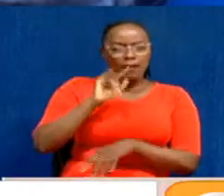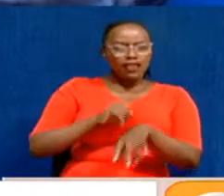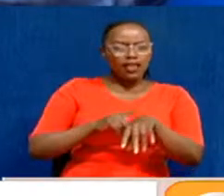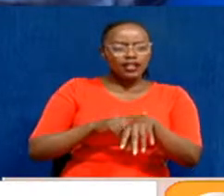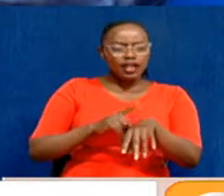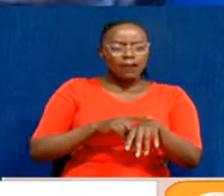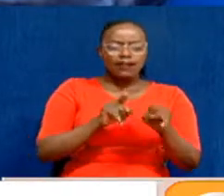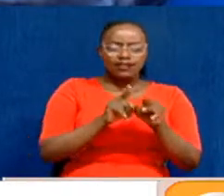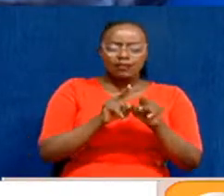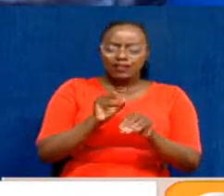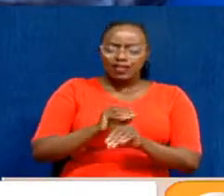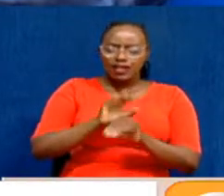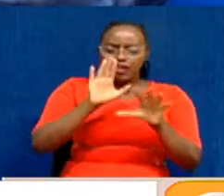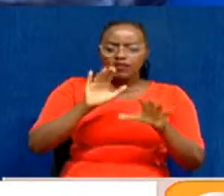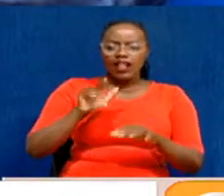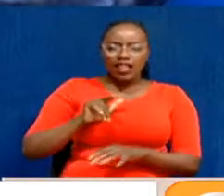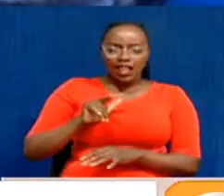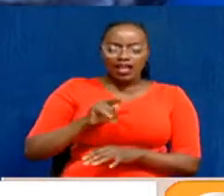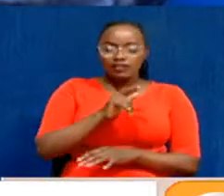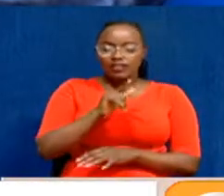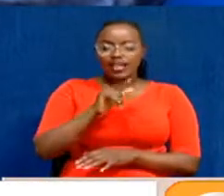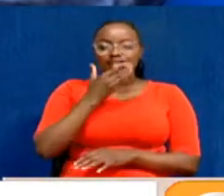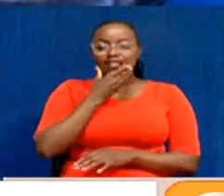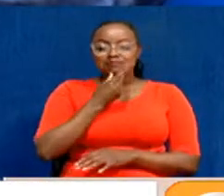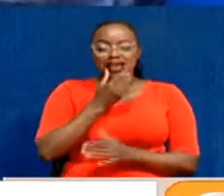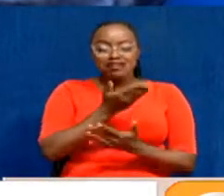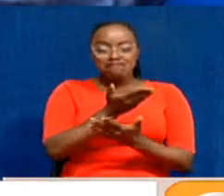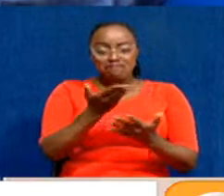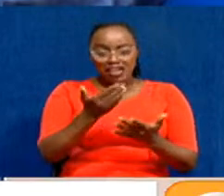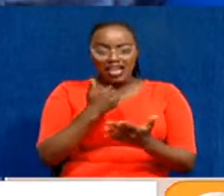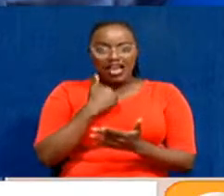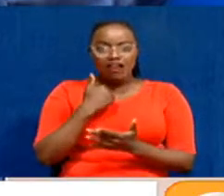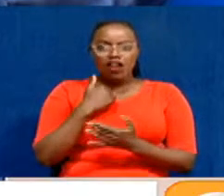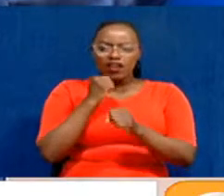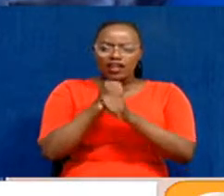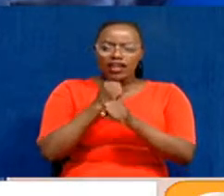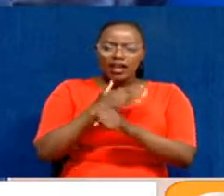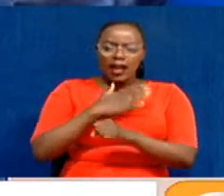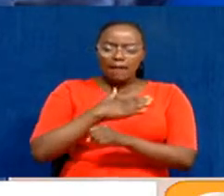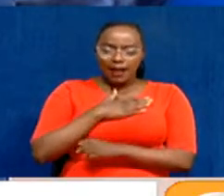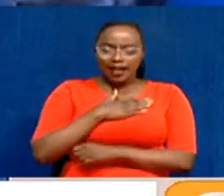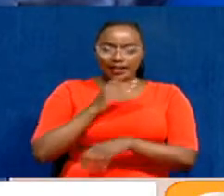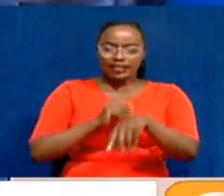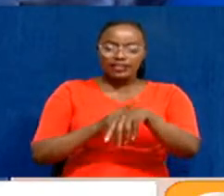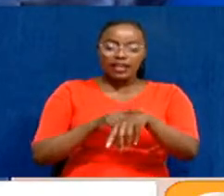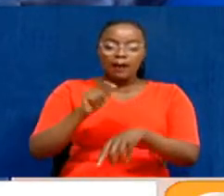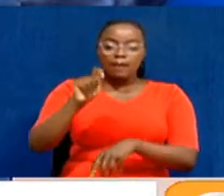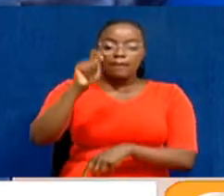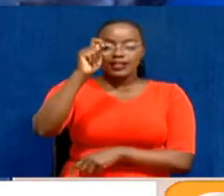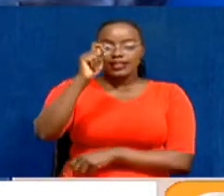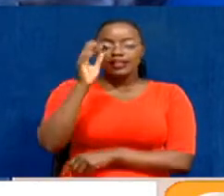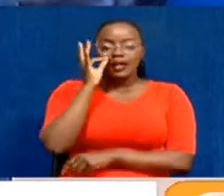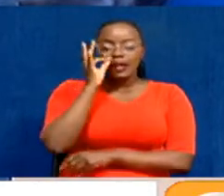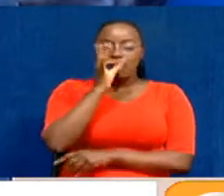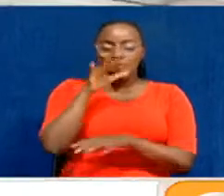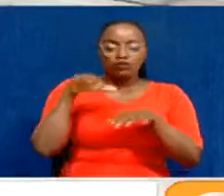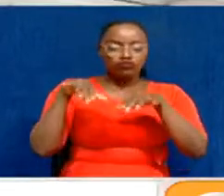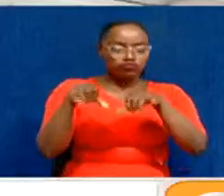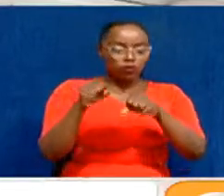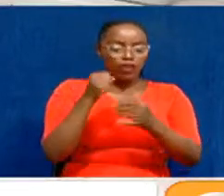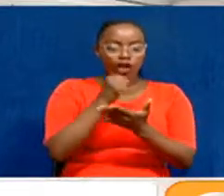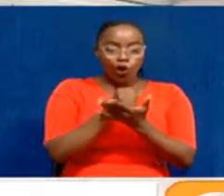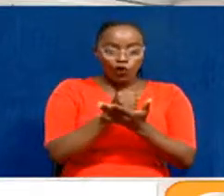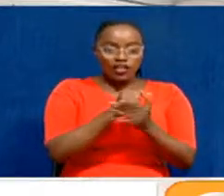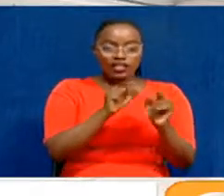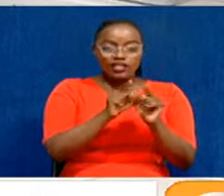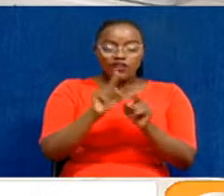moment distinctly, ladies and gentlemen, because I had just started out in my career, actually, when, President Kibaki took office. And